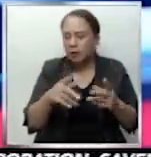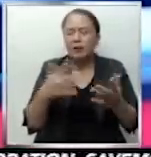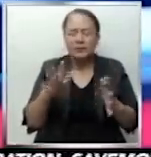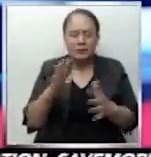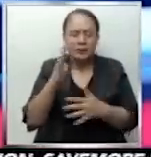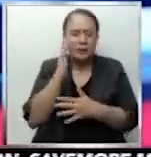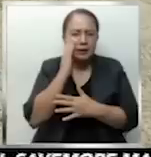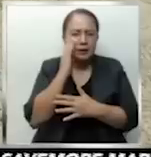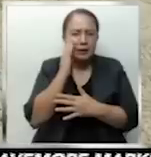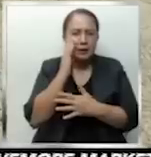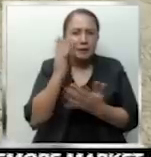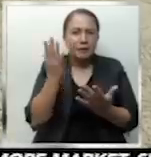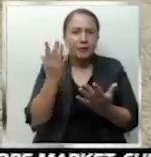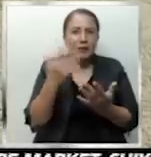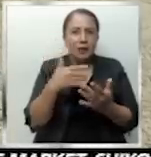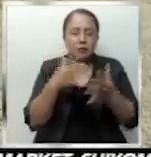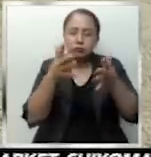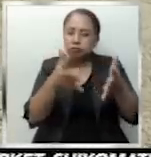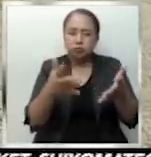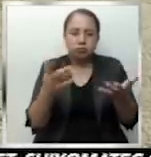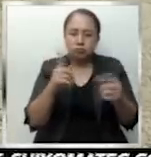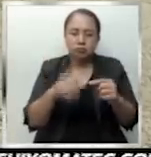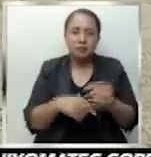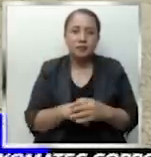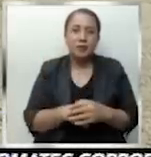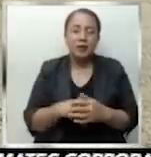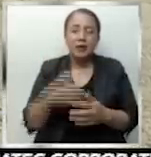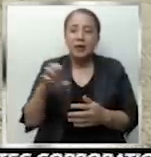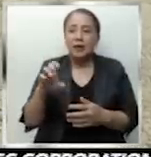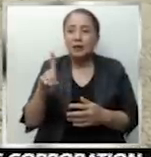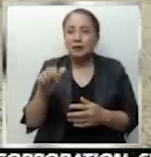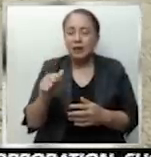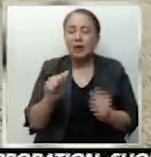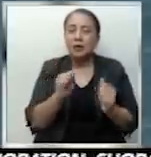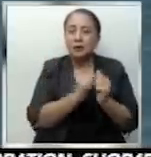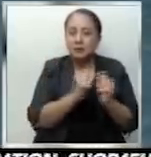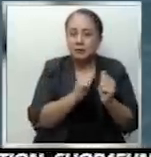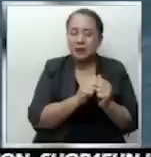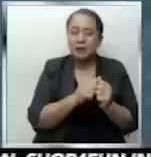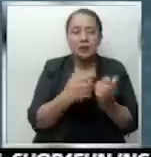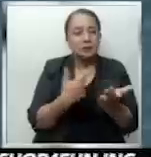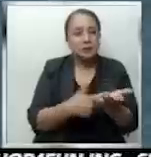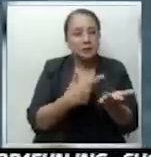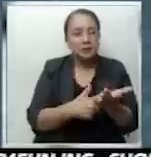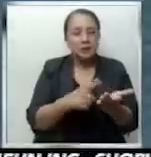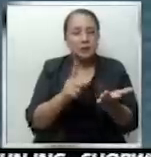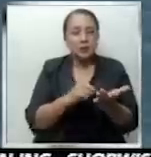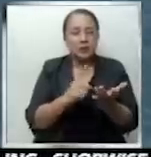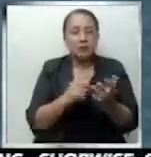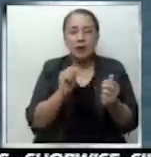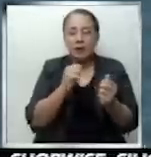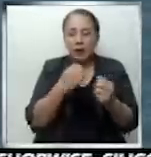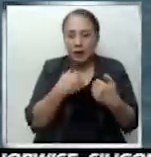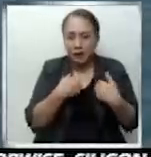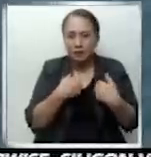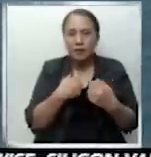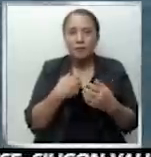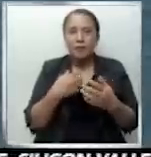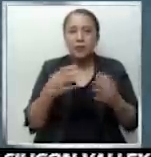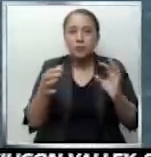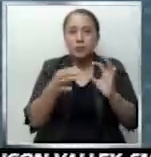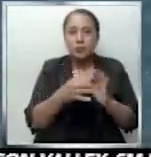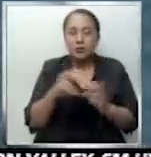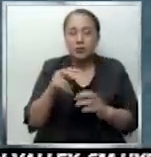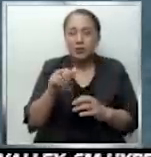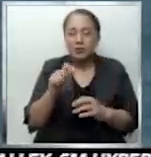I would just leave it at that. Bukod sa EDCA, kasama na rin sa pinag-uusapan ang pagsasagawa ng mga joint naval patrol